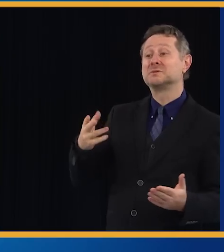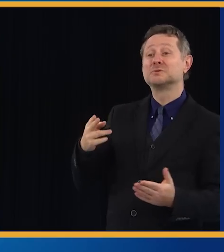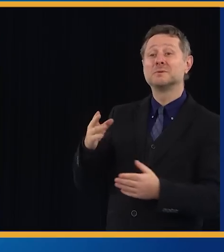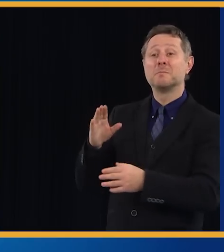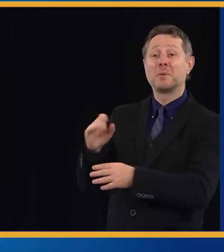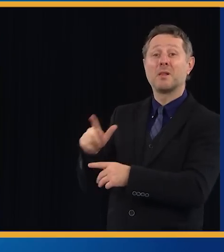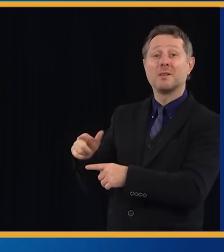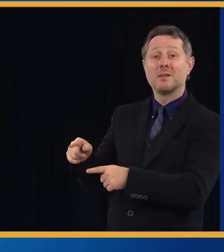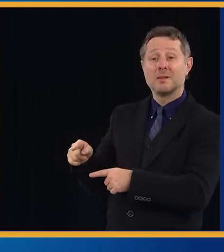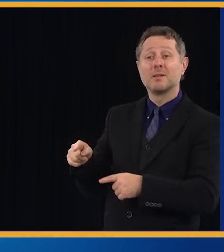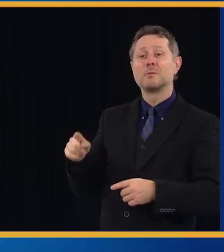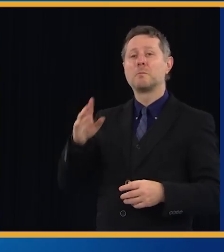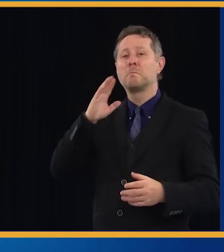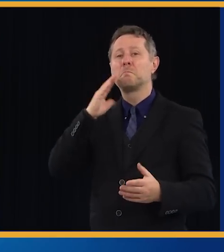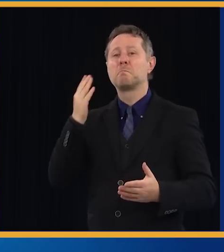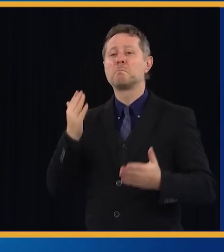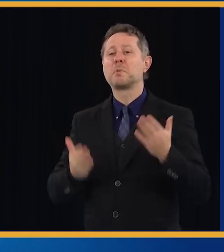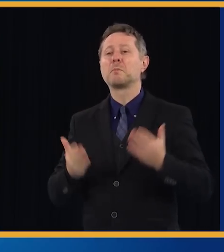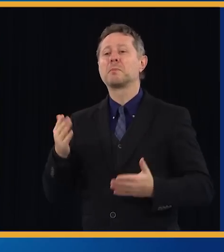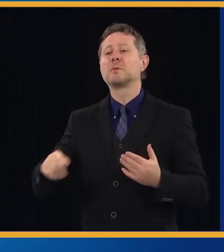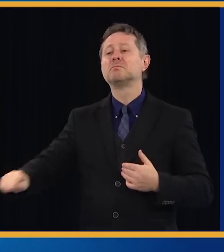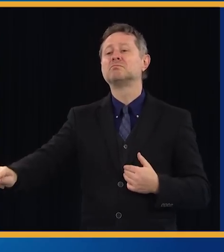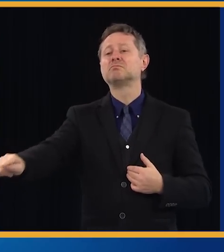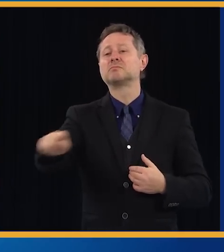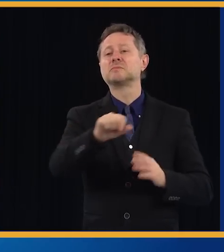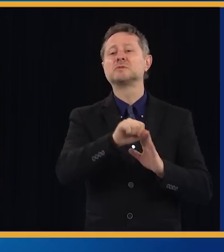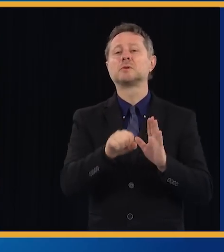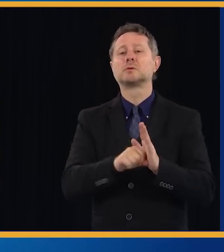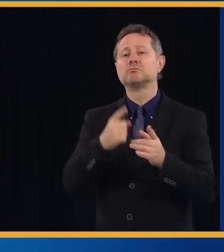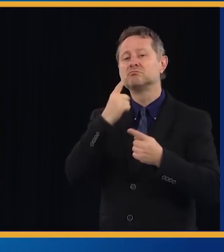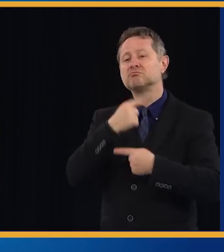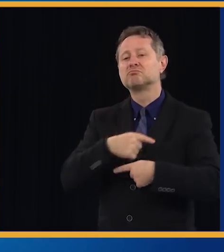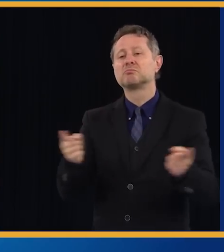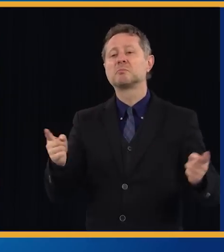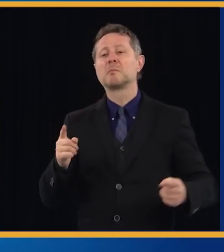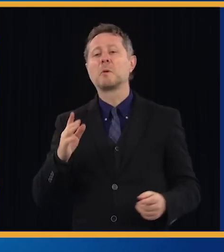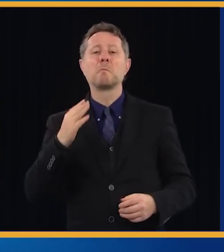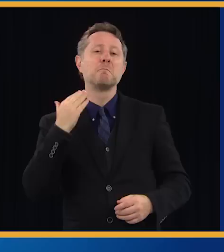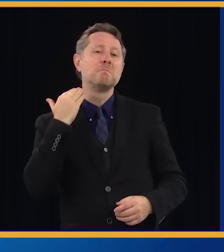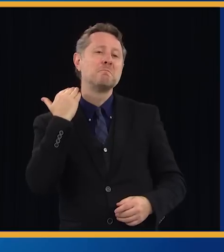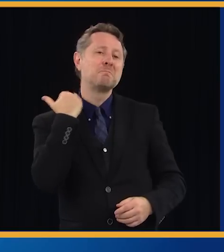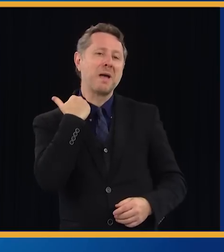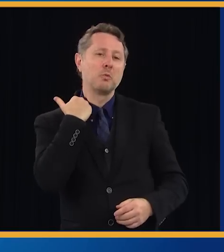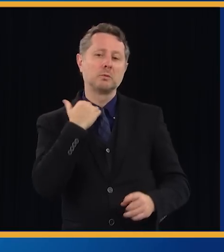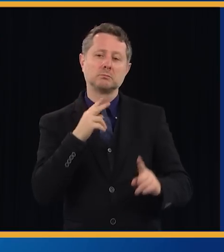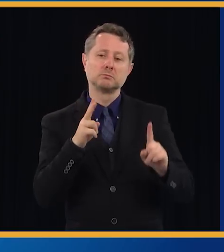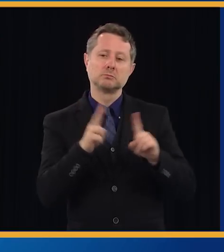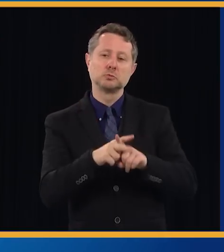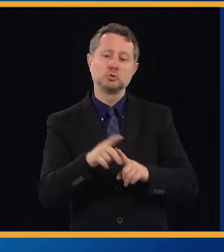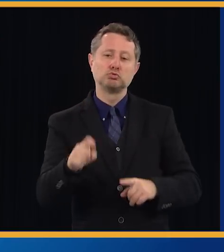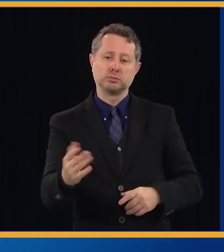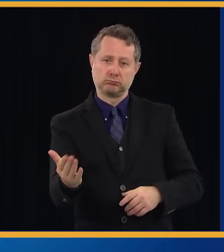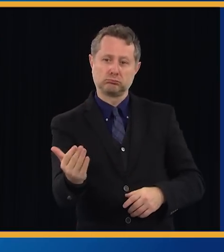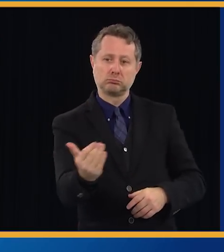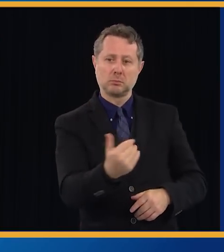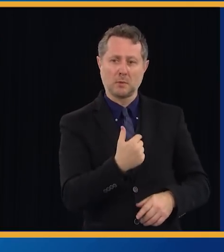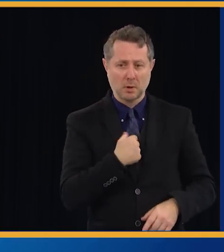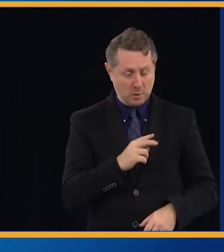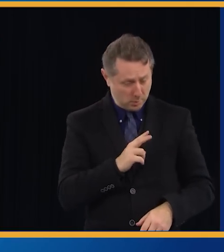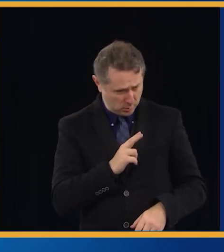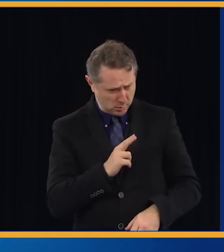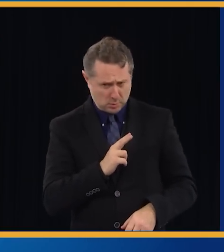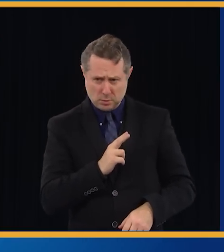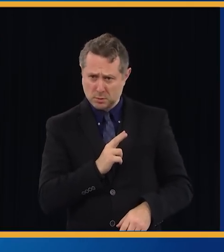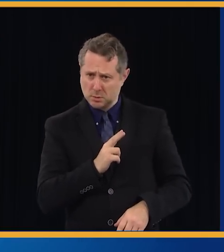maybe the states should declare bankruptcy, okay? this is one of the really dumb ideas of